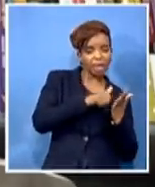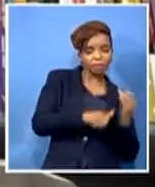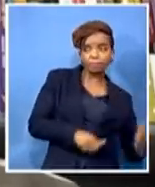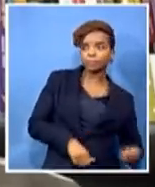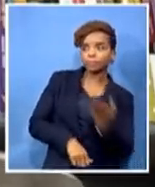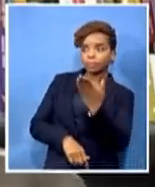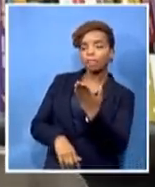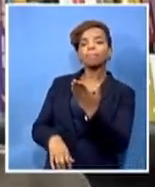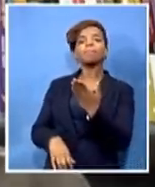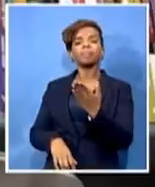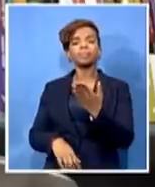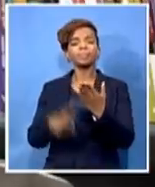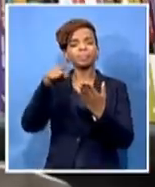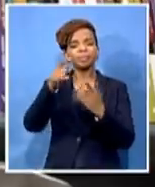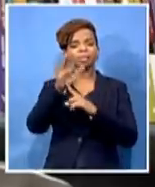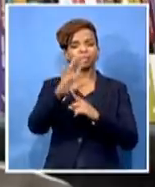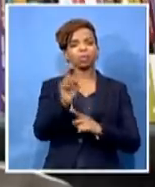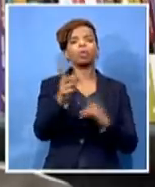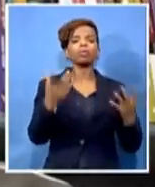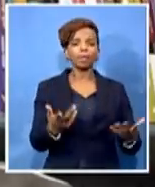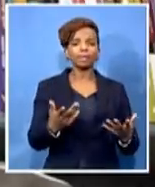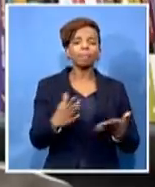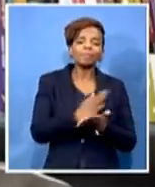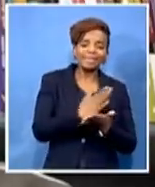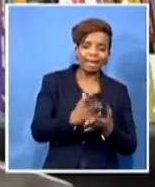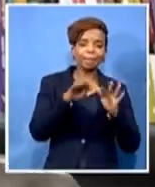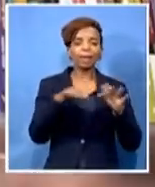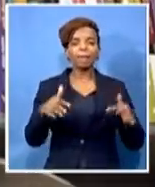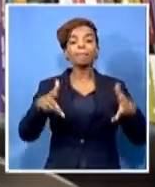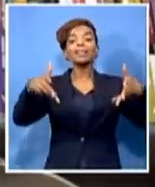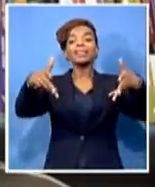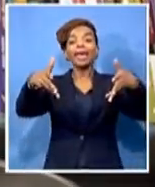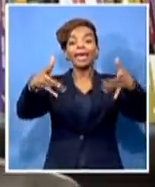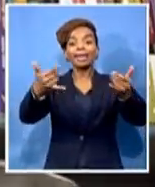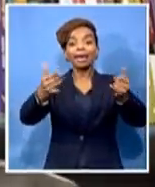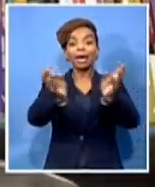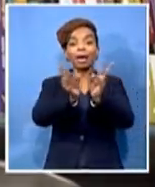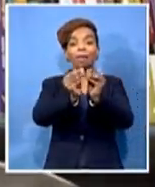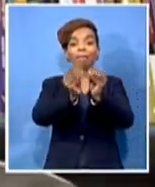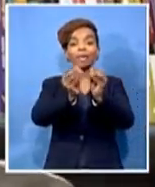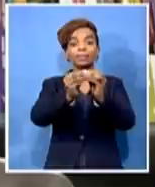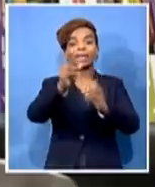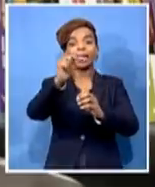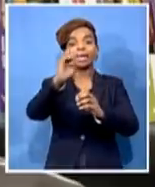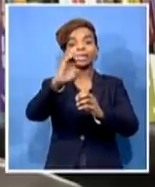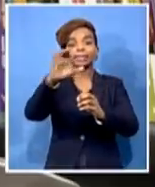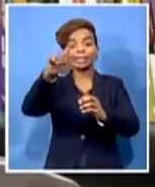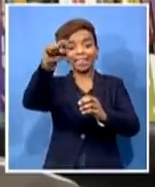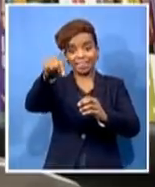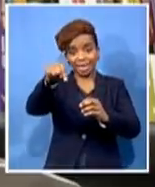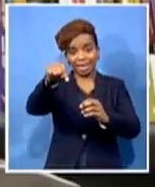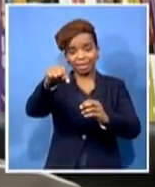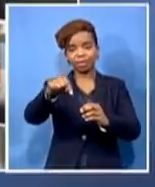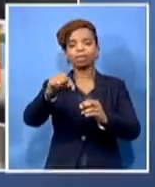NEC are actually on the other side of the law and corruption.